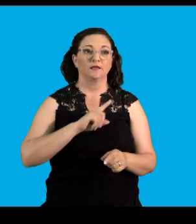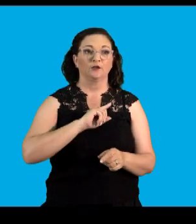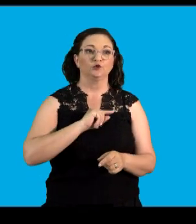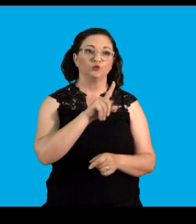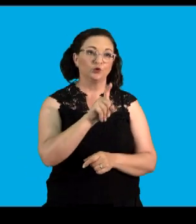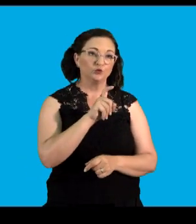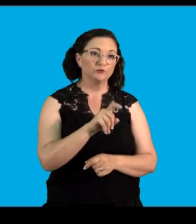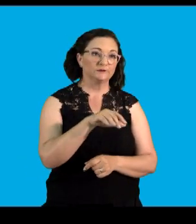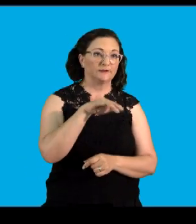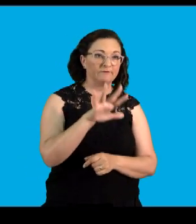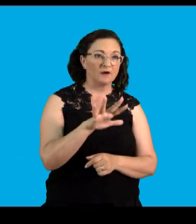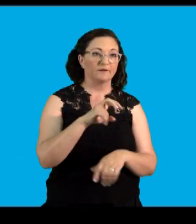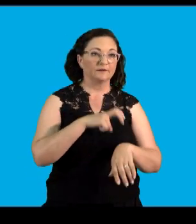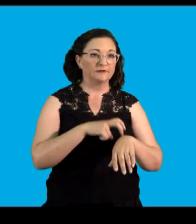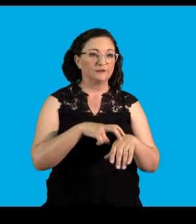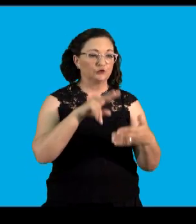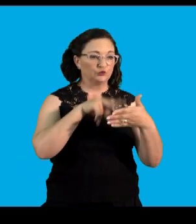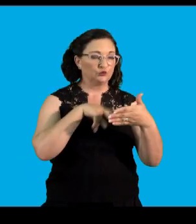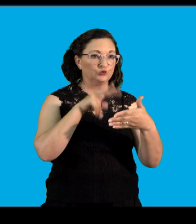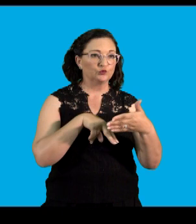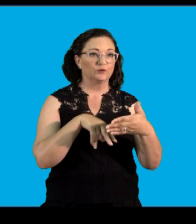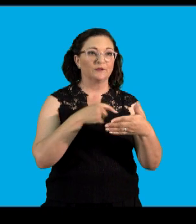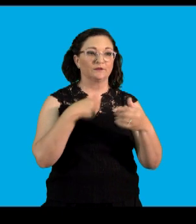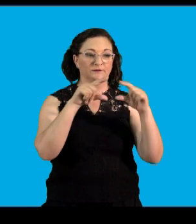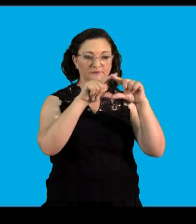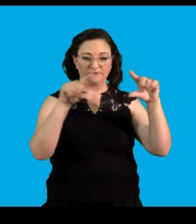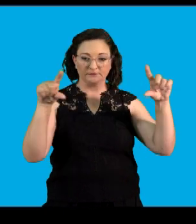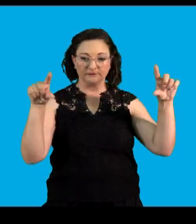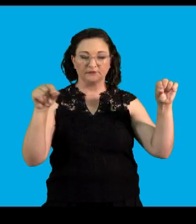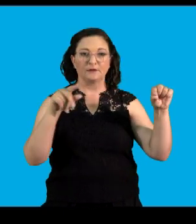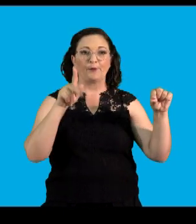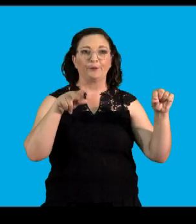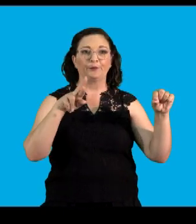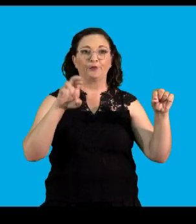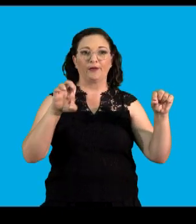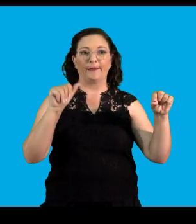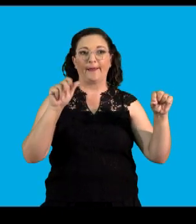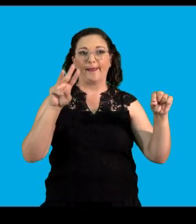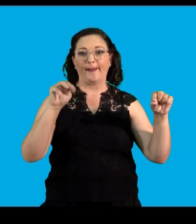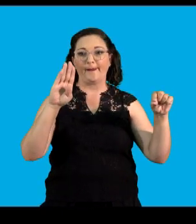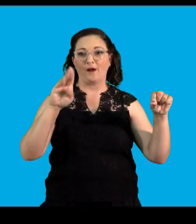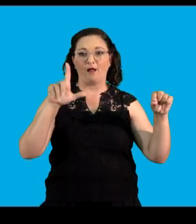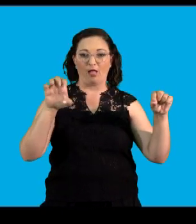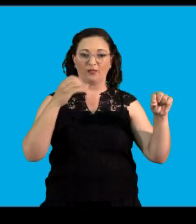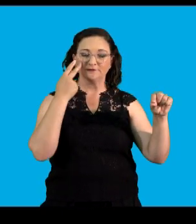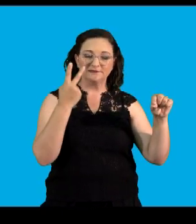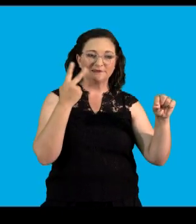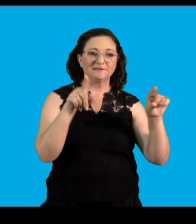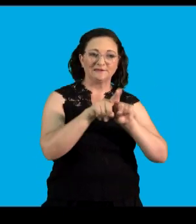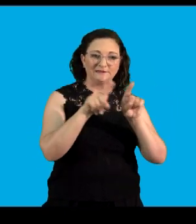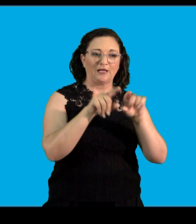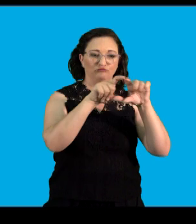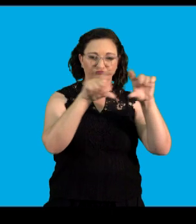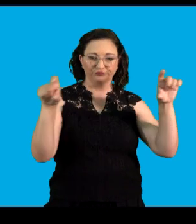you need to first read the preamble. This is a preamble that I was talking about, to say you'll have a preamble, you read it, and then you write